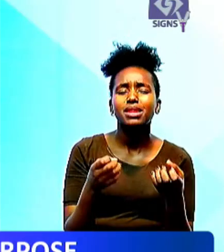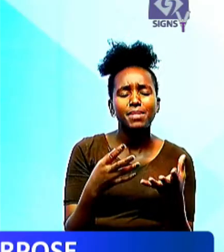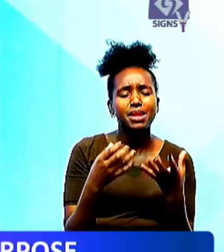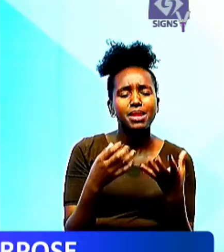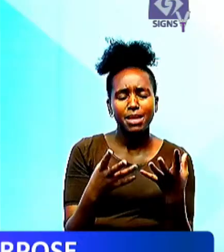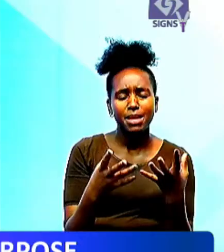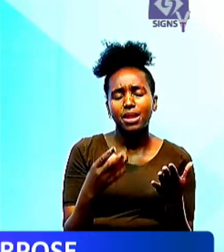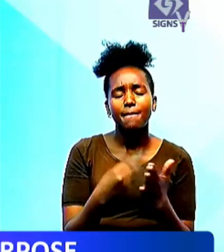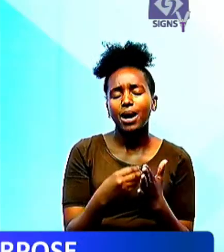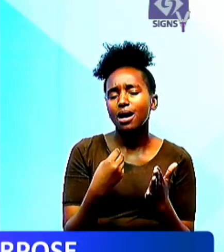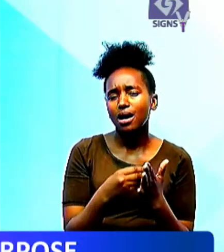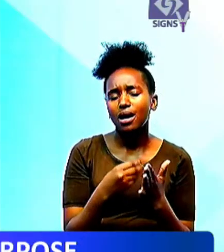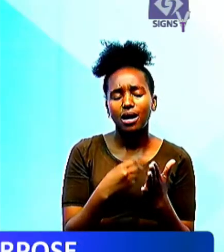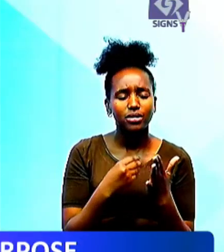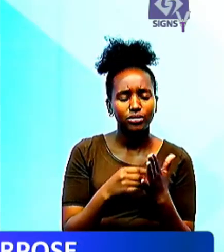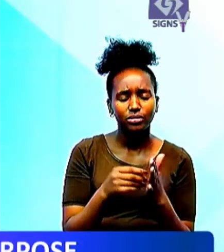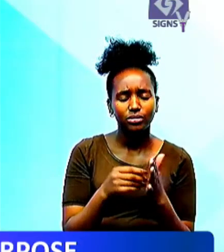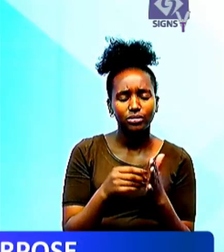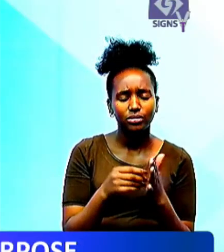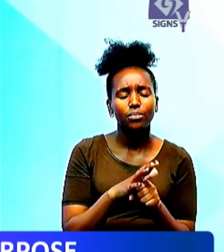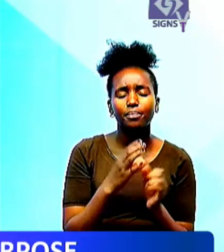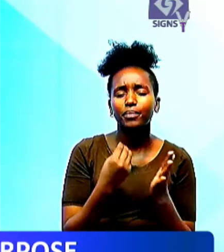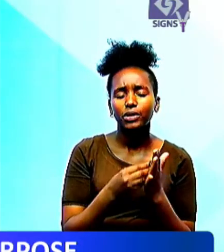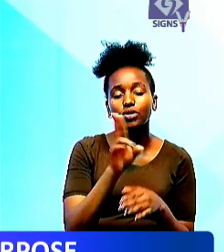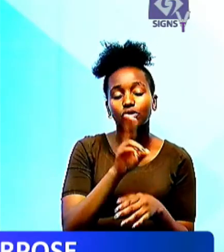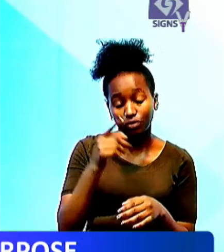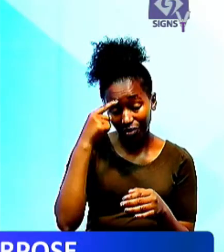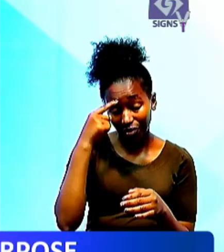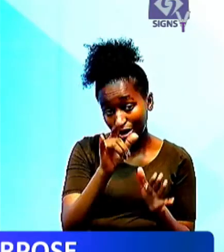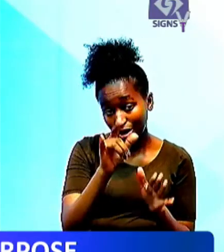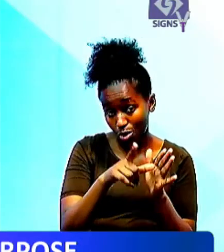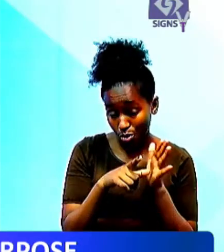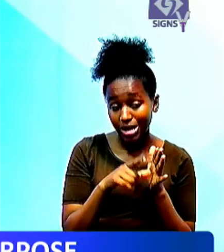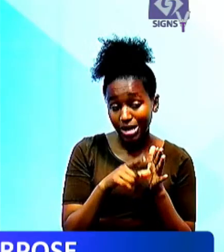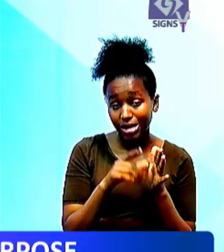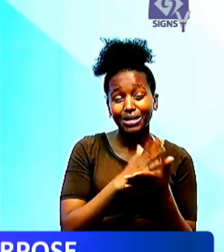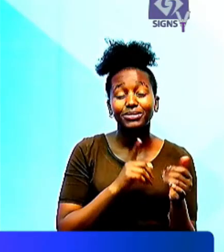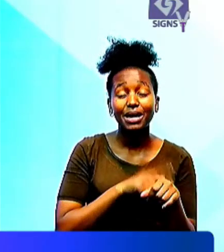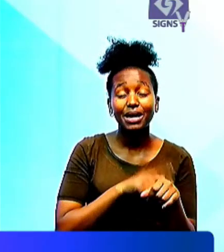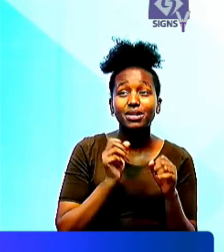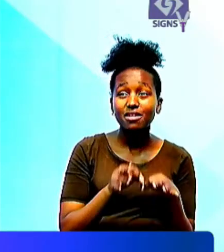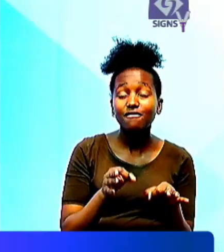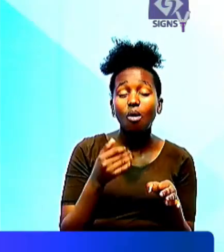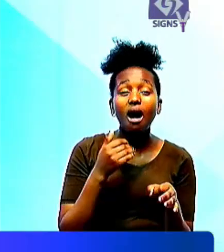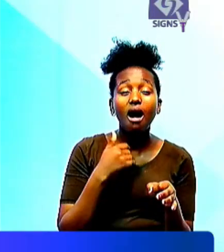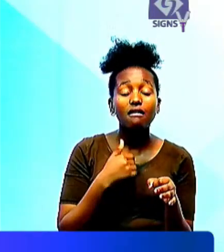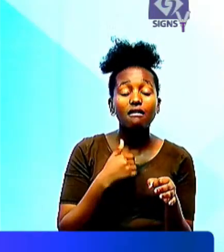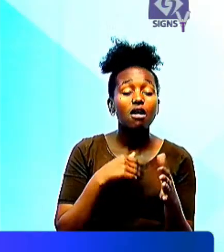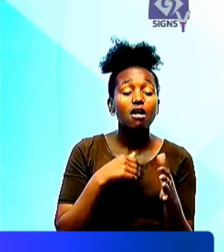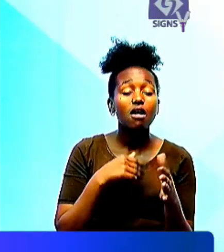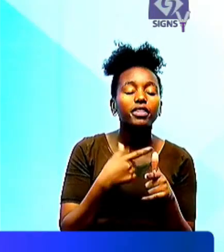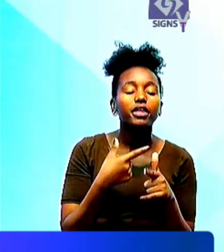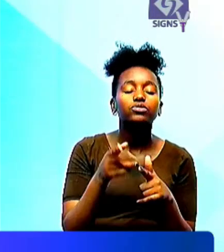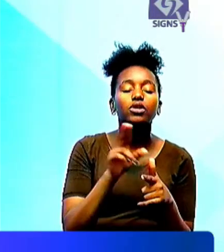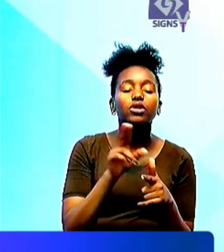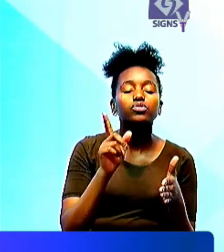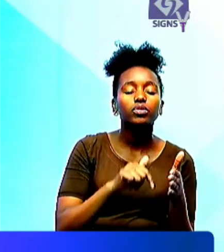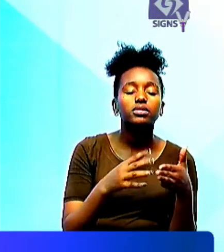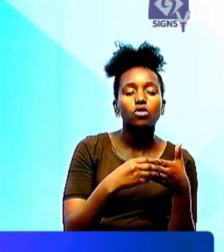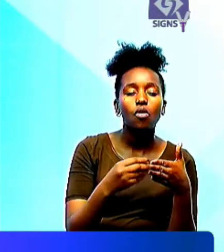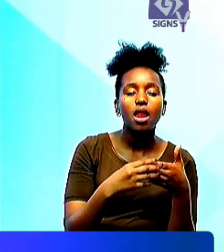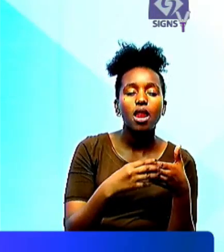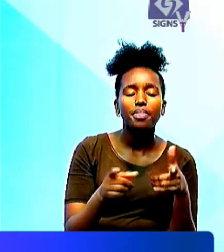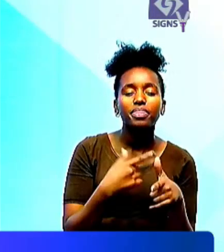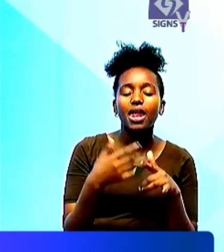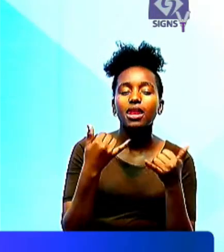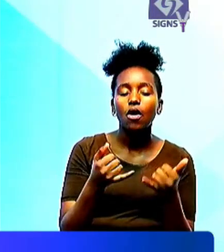loans. Sometimes we got this loan when the Kenya shillings was maybe at 120 versus the dollar. Our Kenya shillings has depreciated to